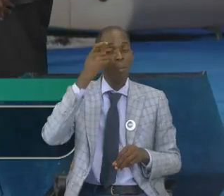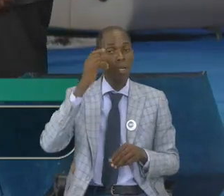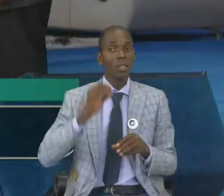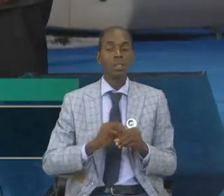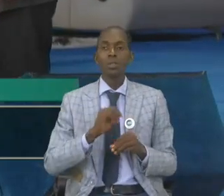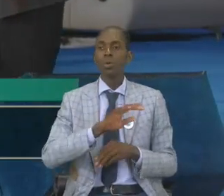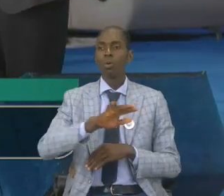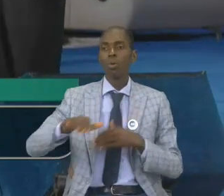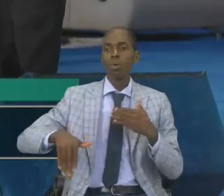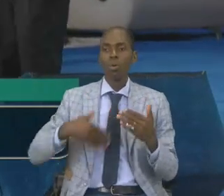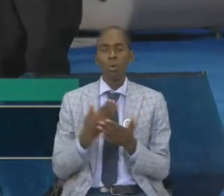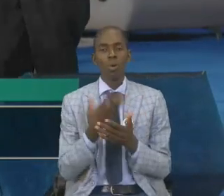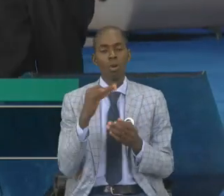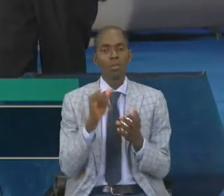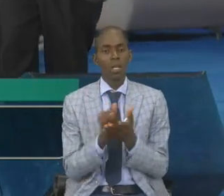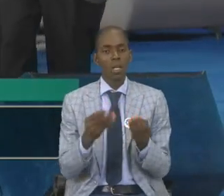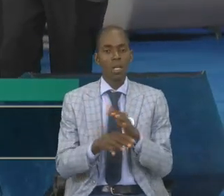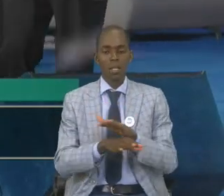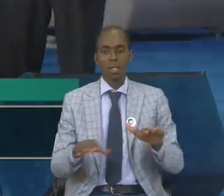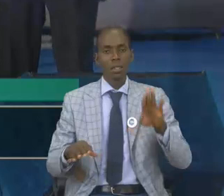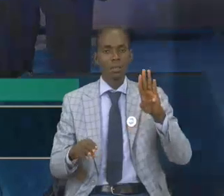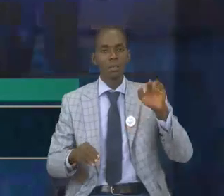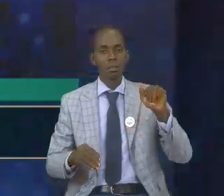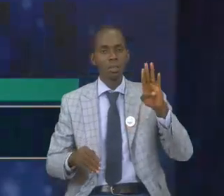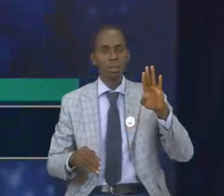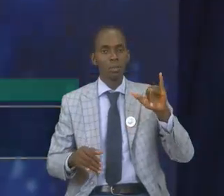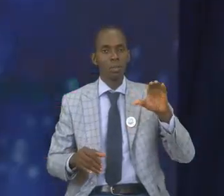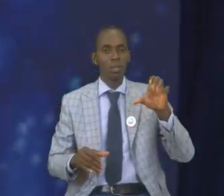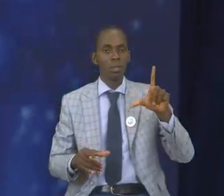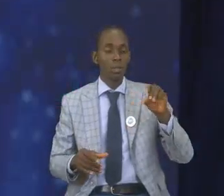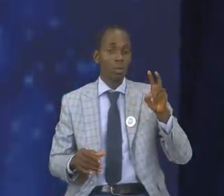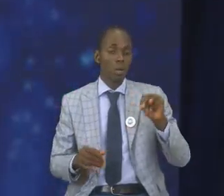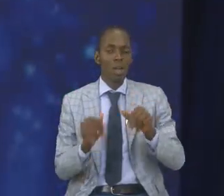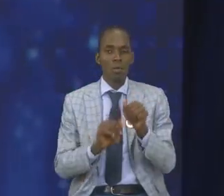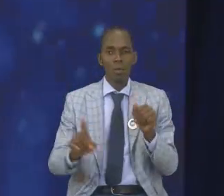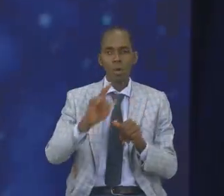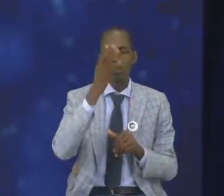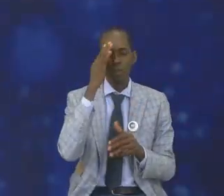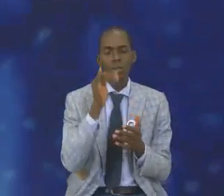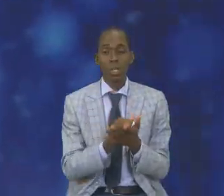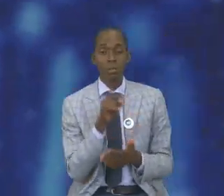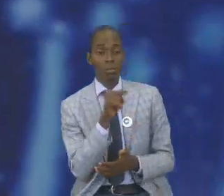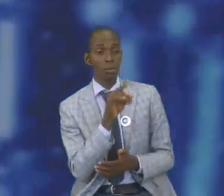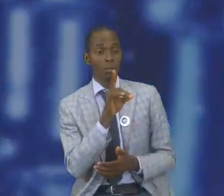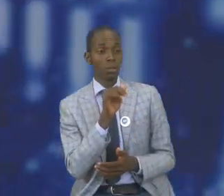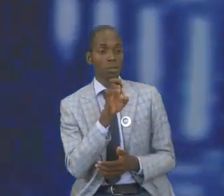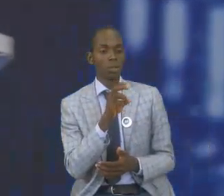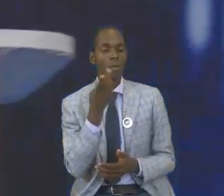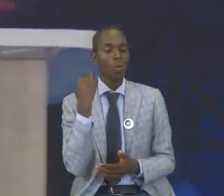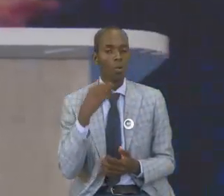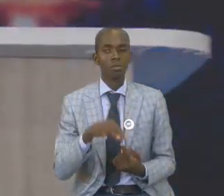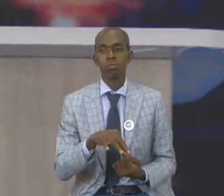of Babylon, everybody knew that Daniel was exceptional. Look at Daniel,